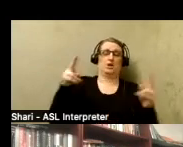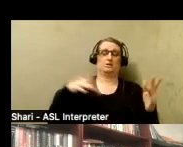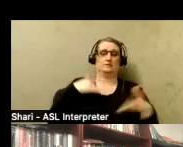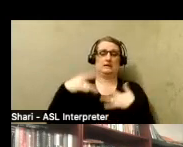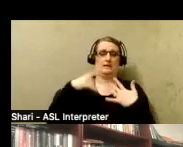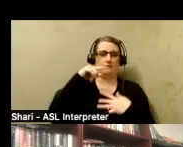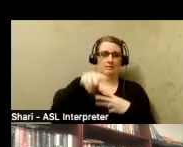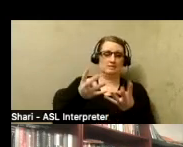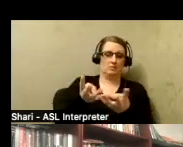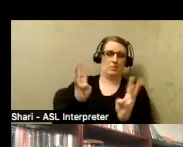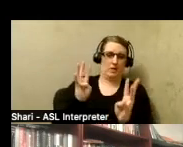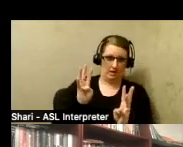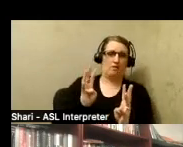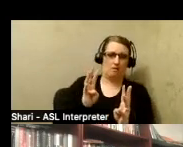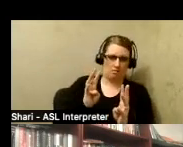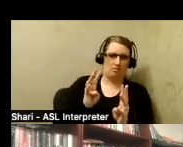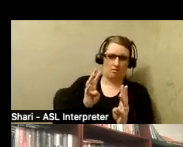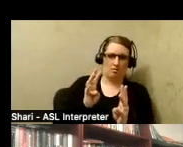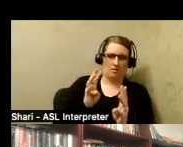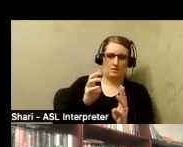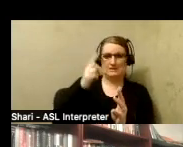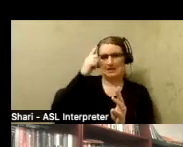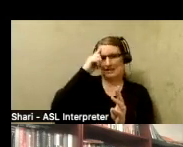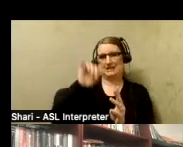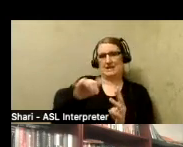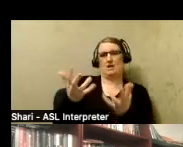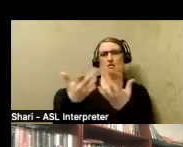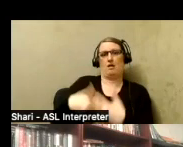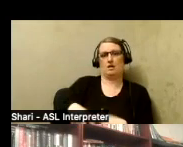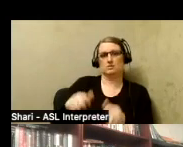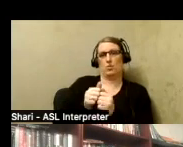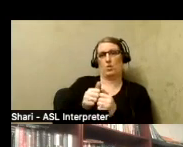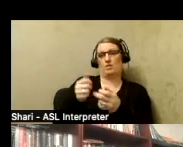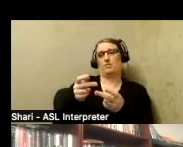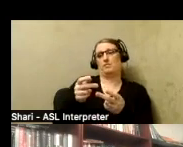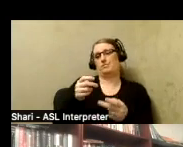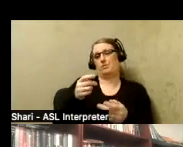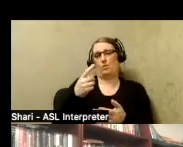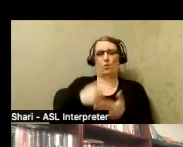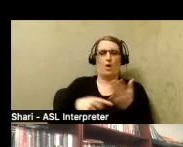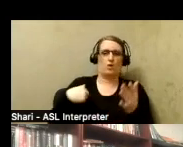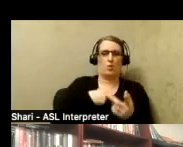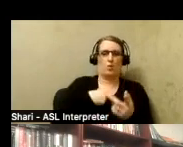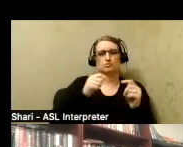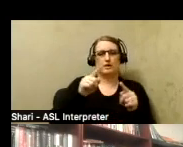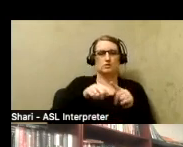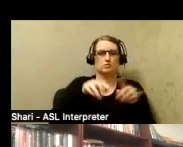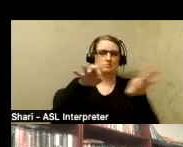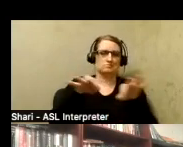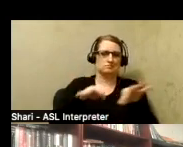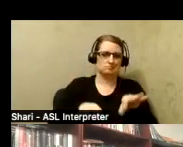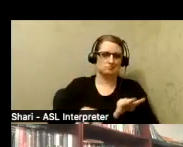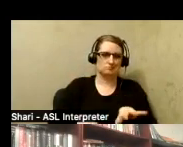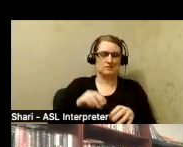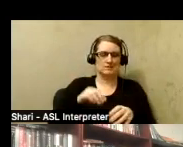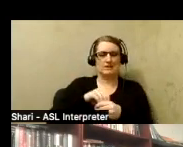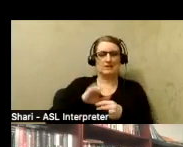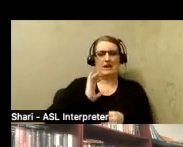riff for a second, because I think it aligns closely with the positions that we tried to outline curatorially in the